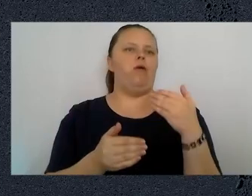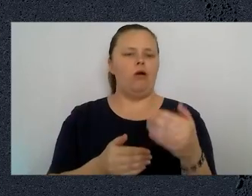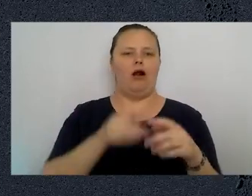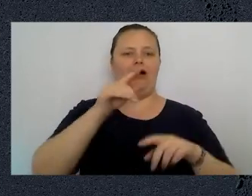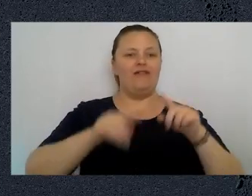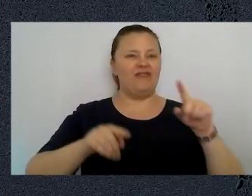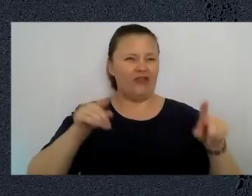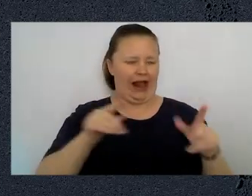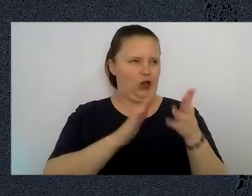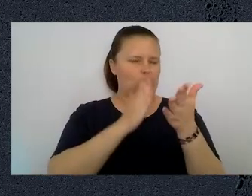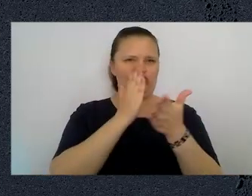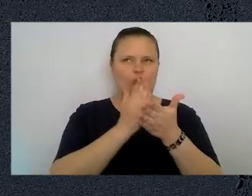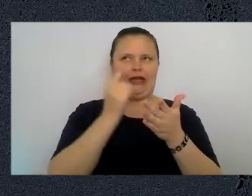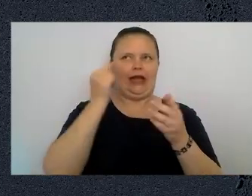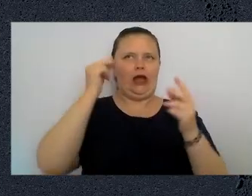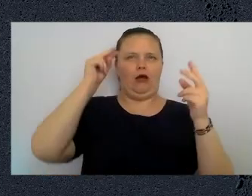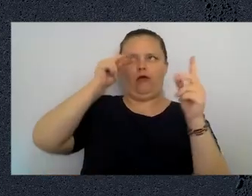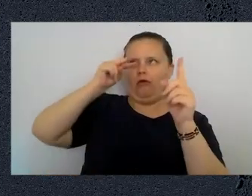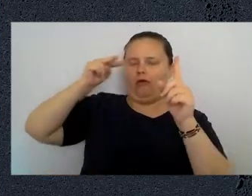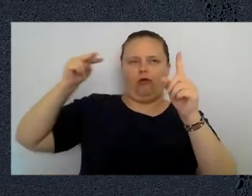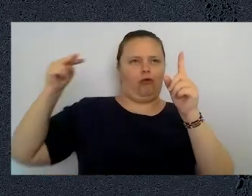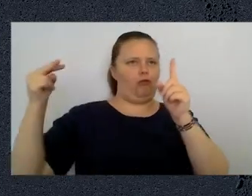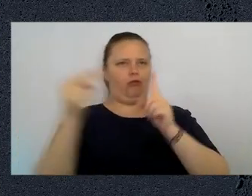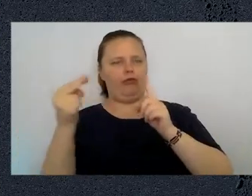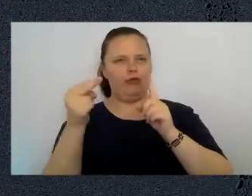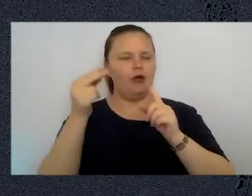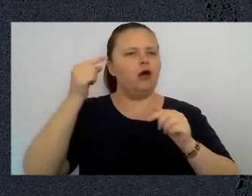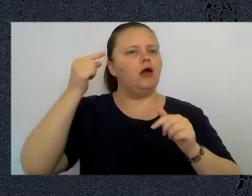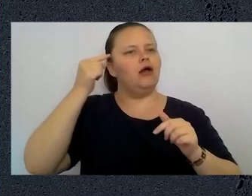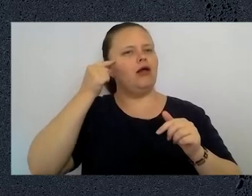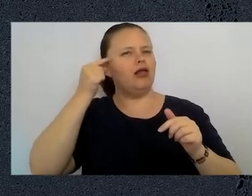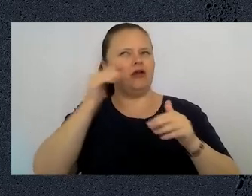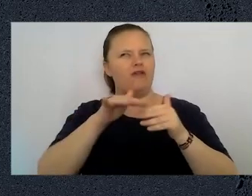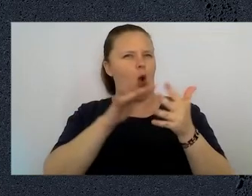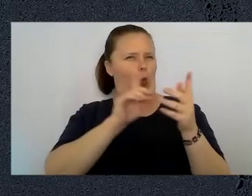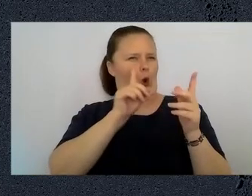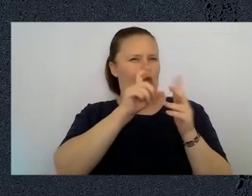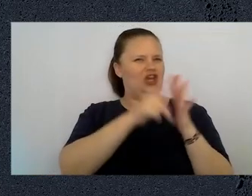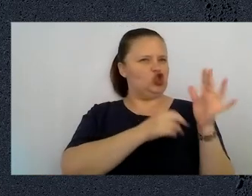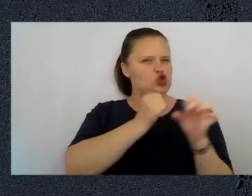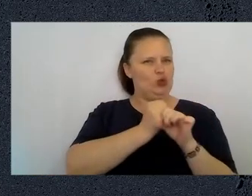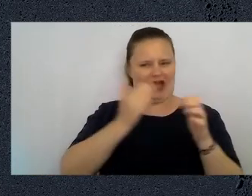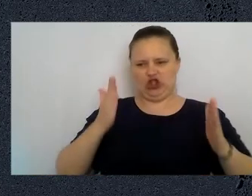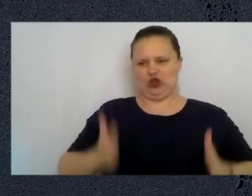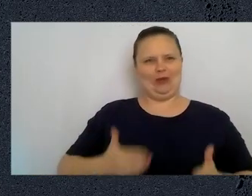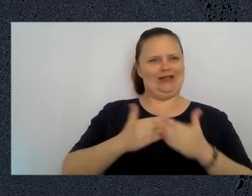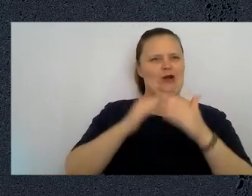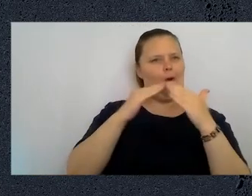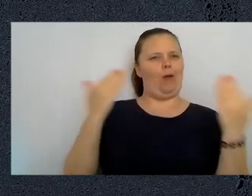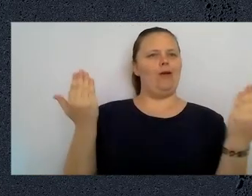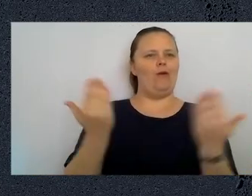which allows us to think differently and rethink through how we're, what we're doing as human beings on this planet.